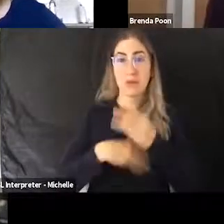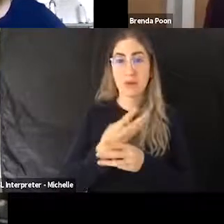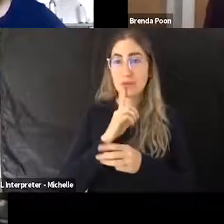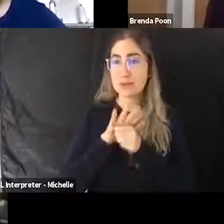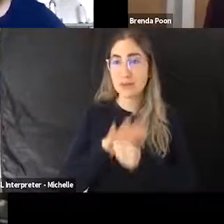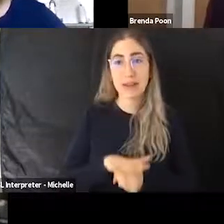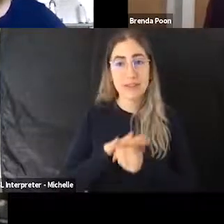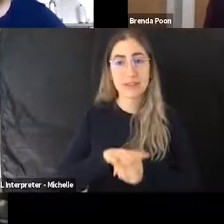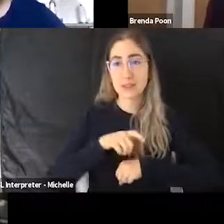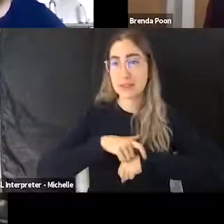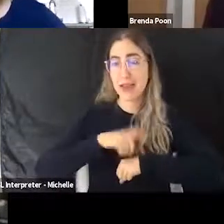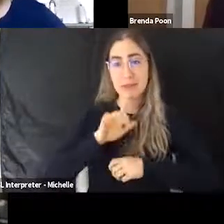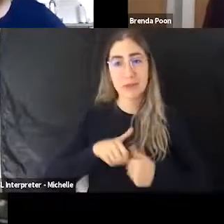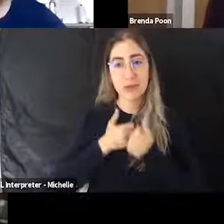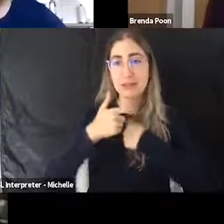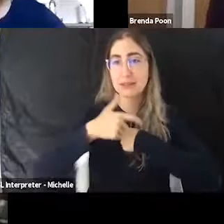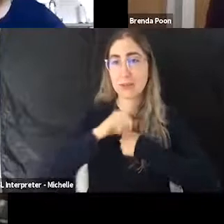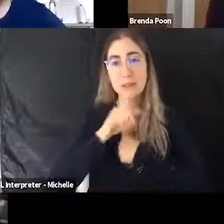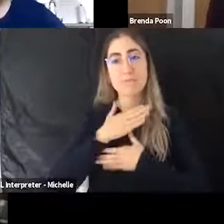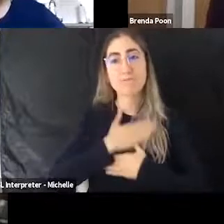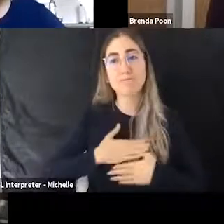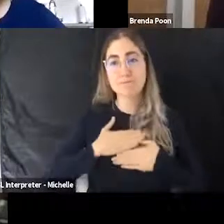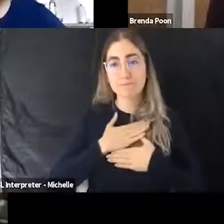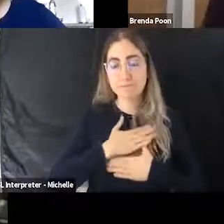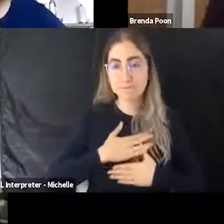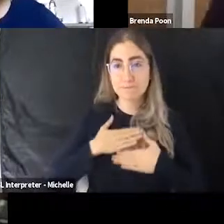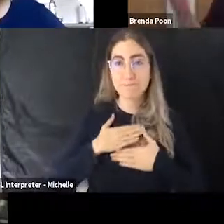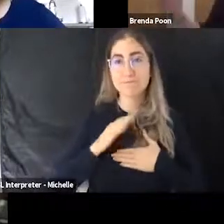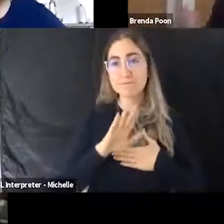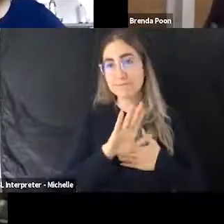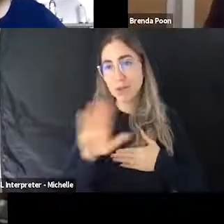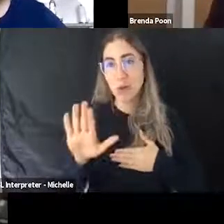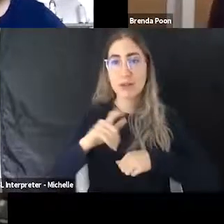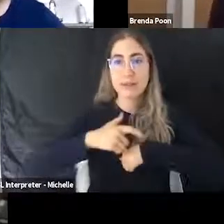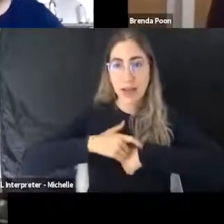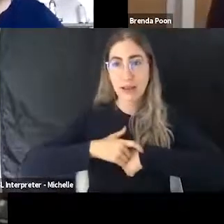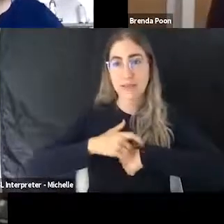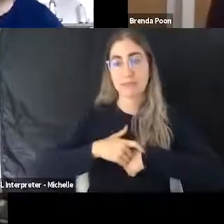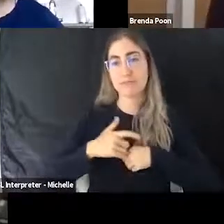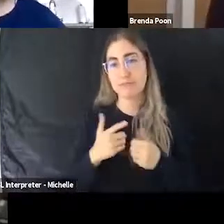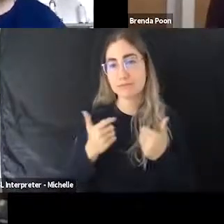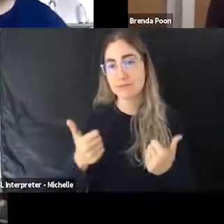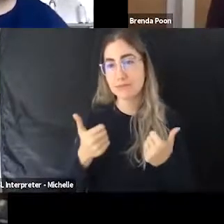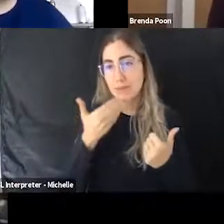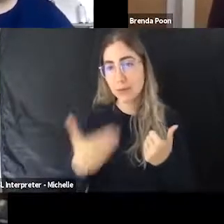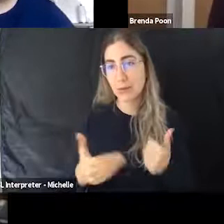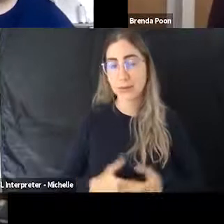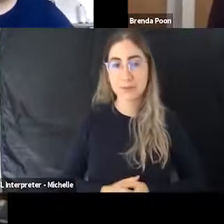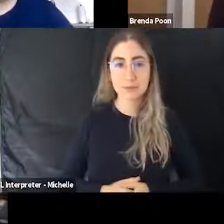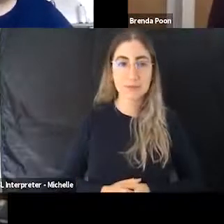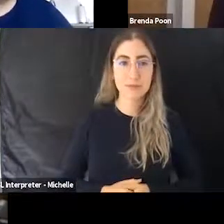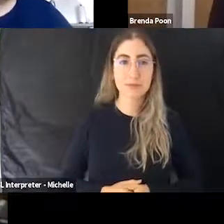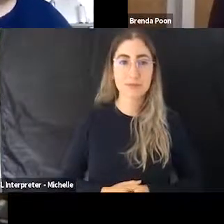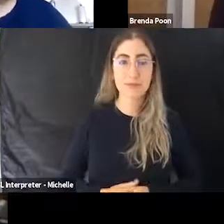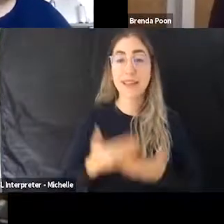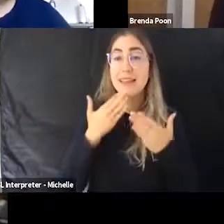time. So just greatly appreciative of you all taking the time to do that. Thank you to our